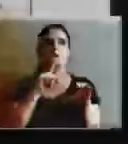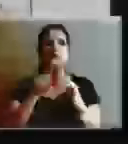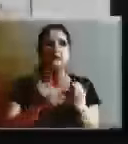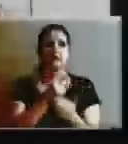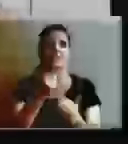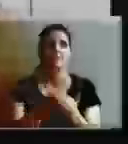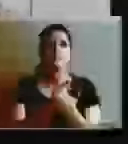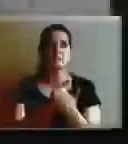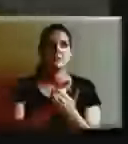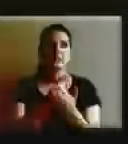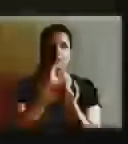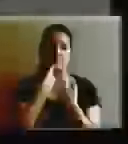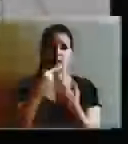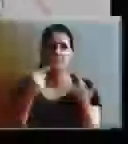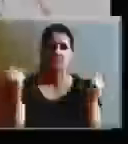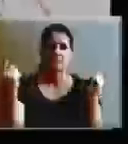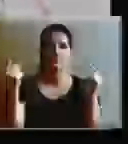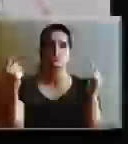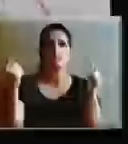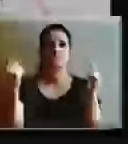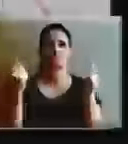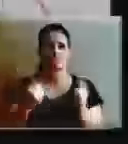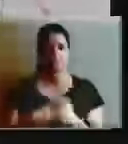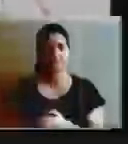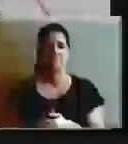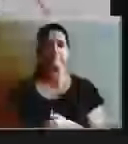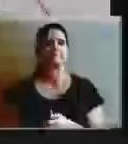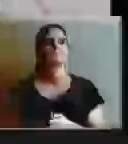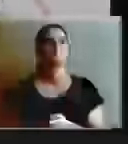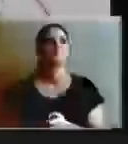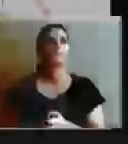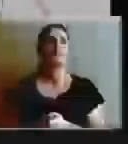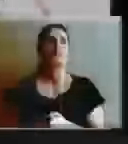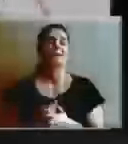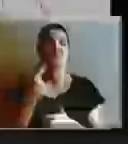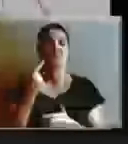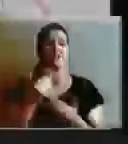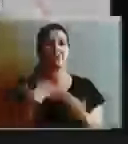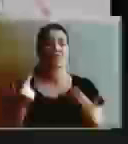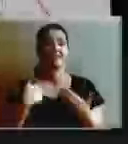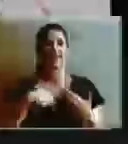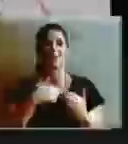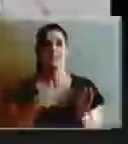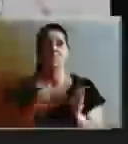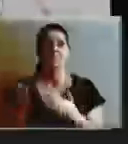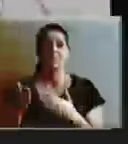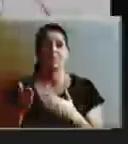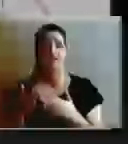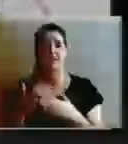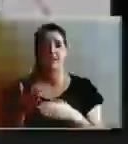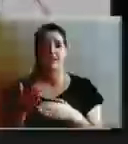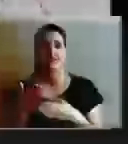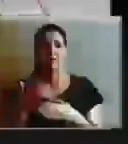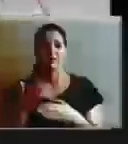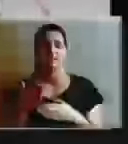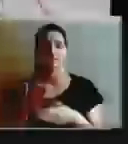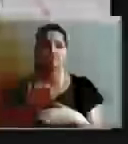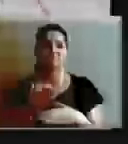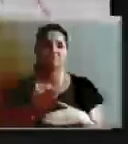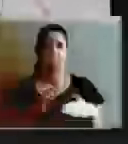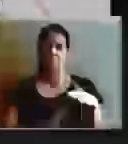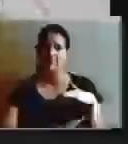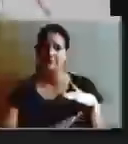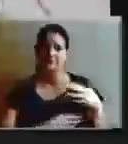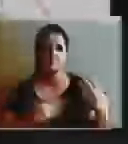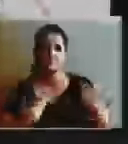be in this school year. One of the things that the strategic plan is based on is the